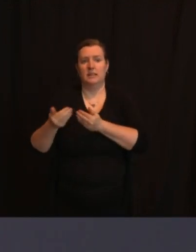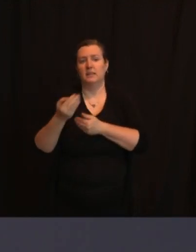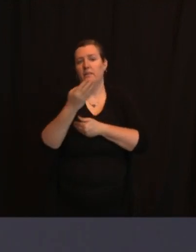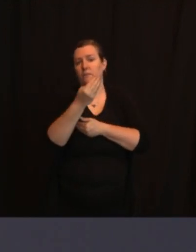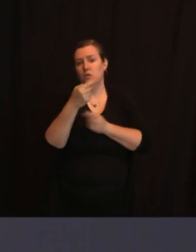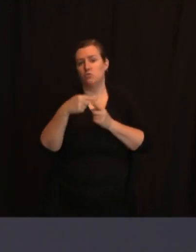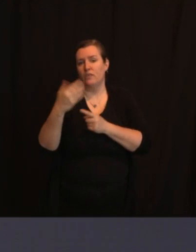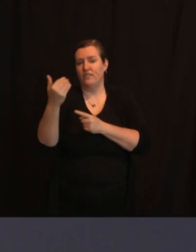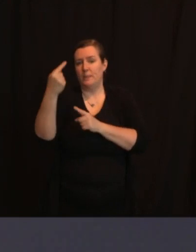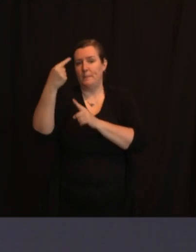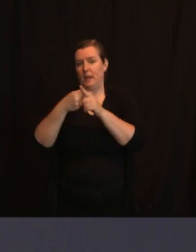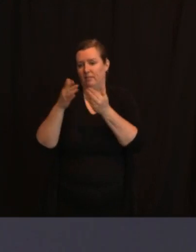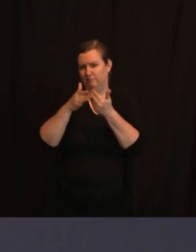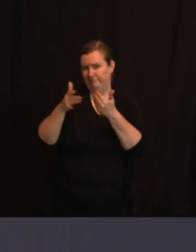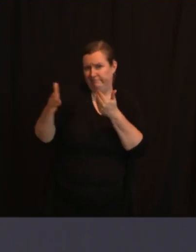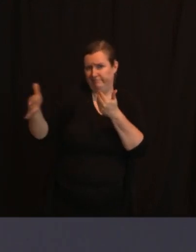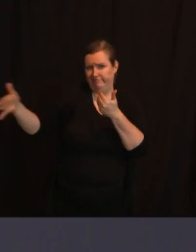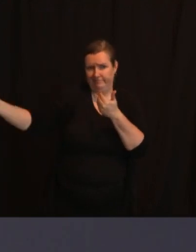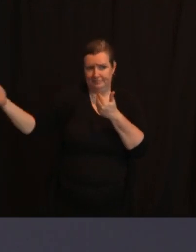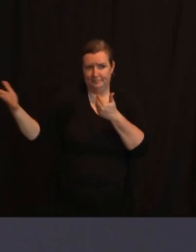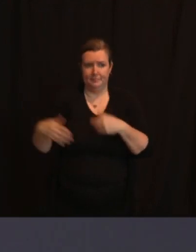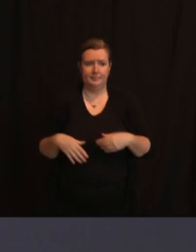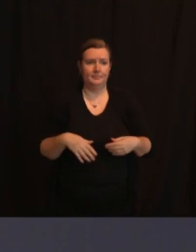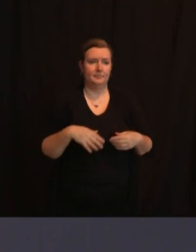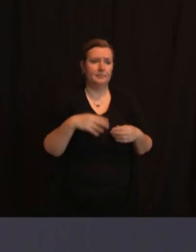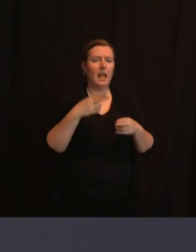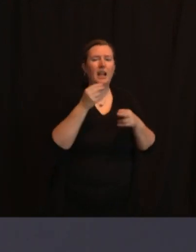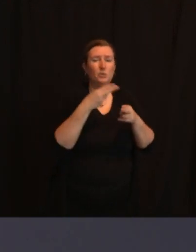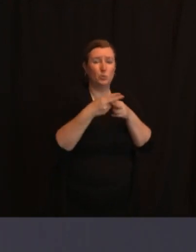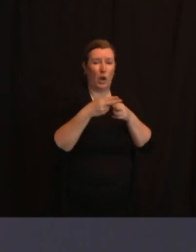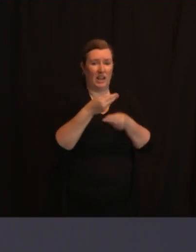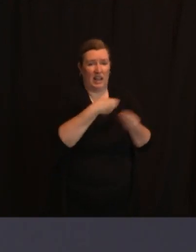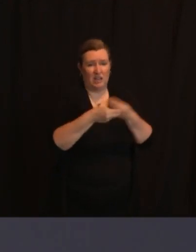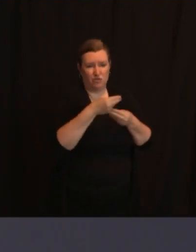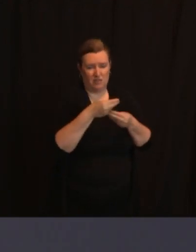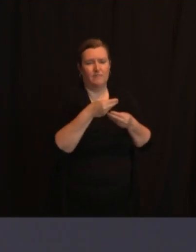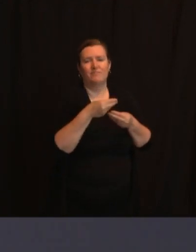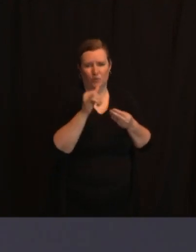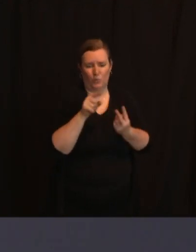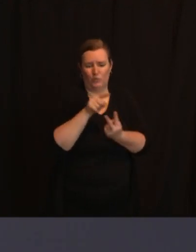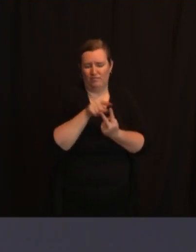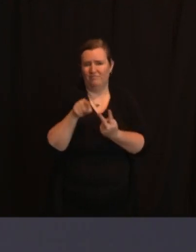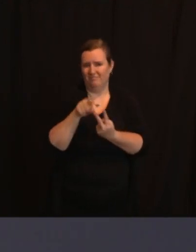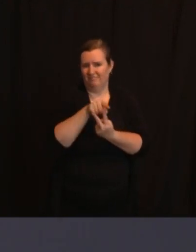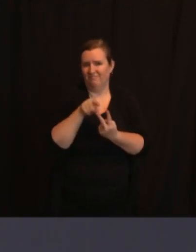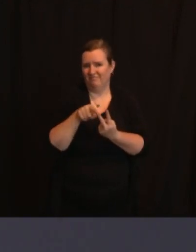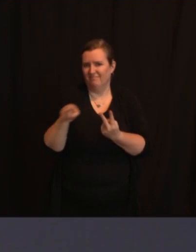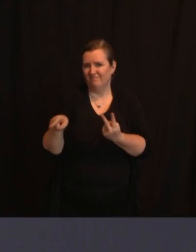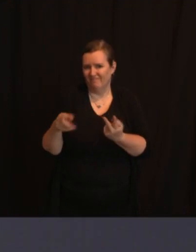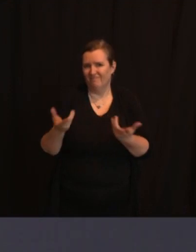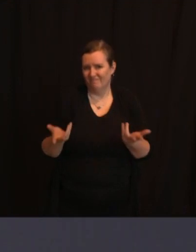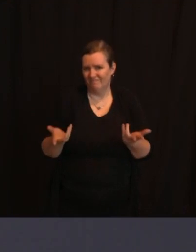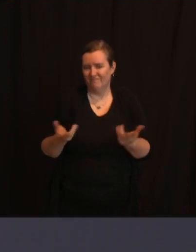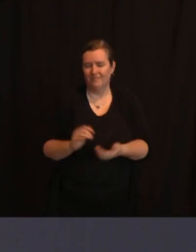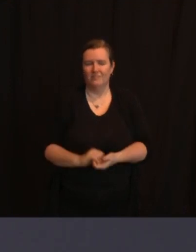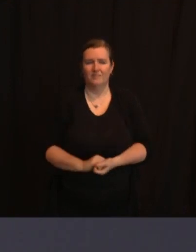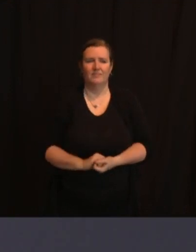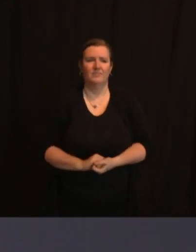then we have a short-term cash flow problem due both to the revenue cliff, but also because of the moving of the